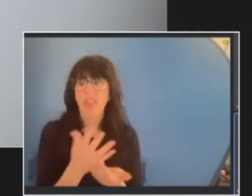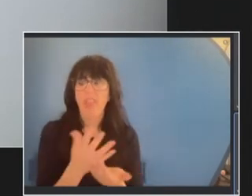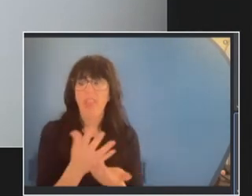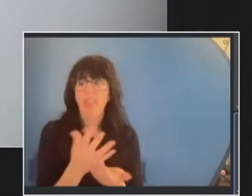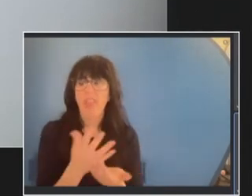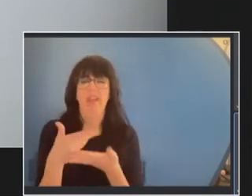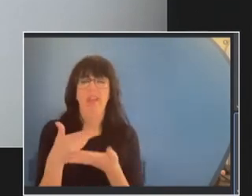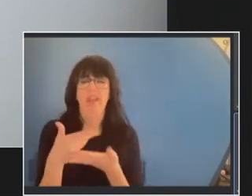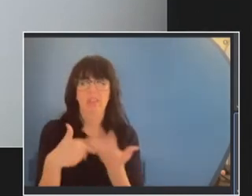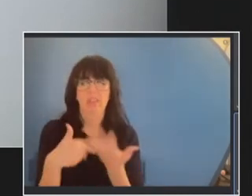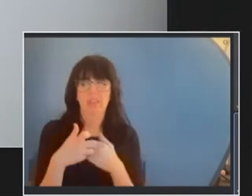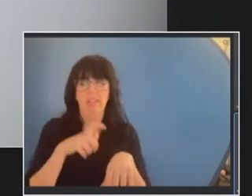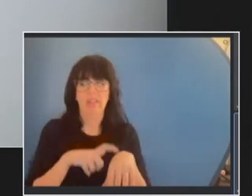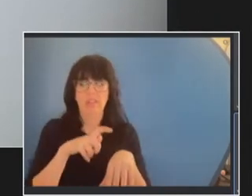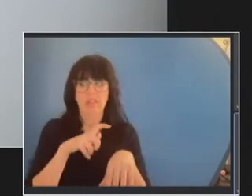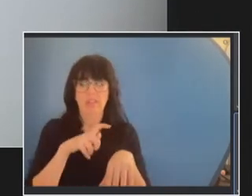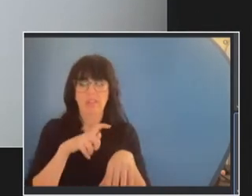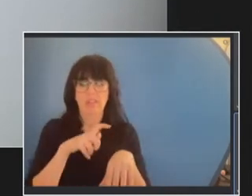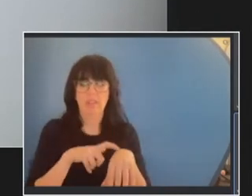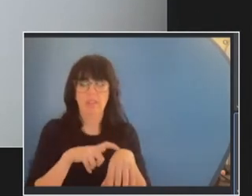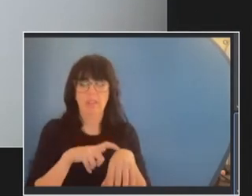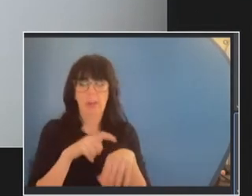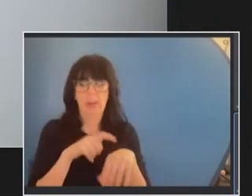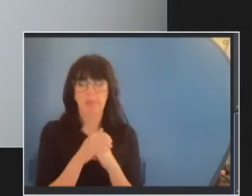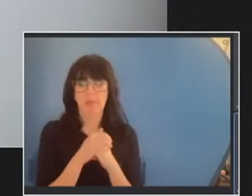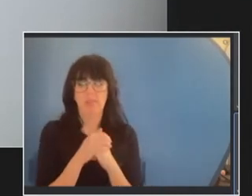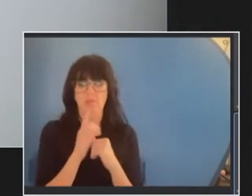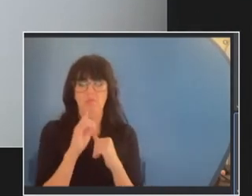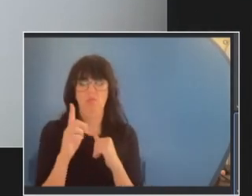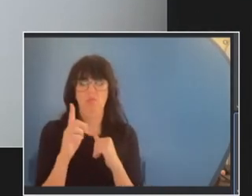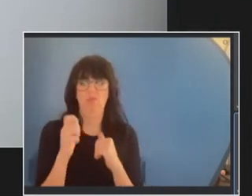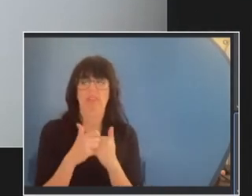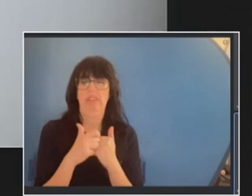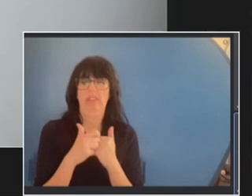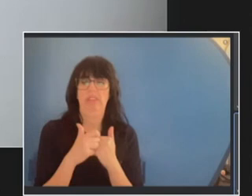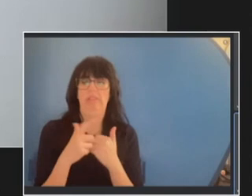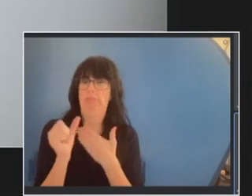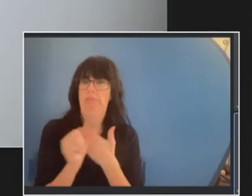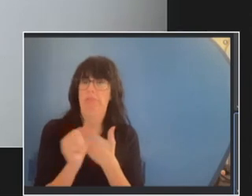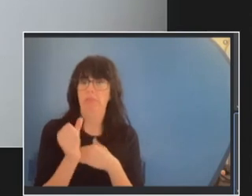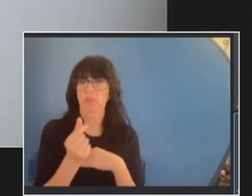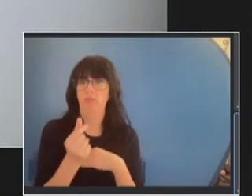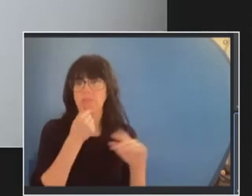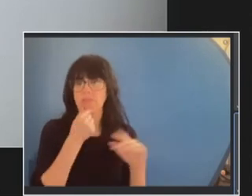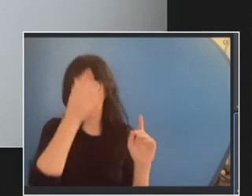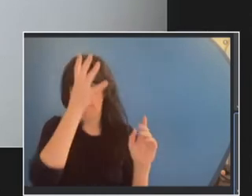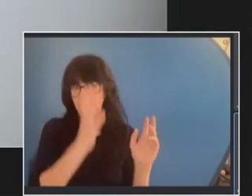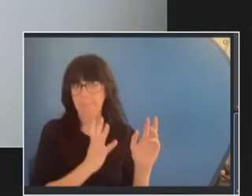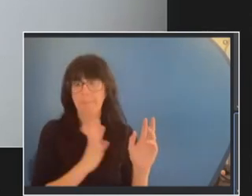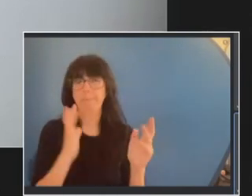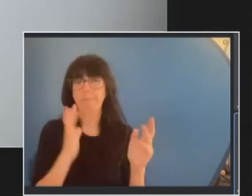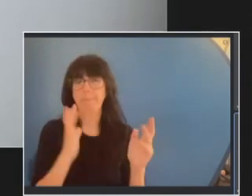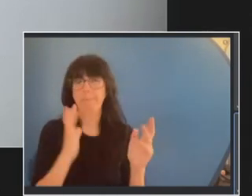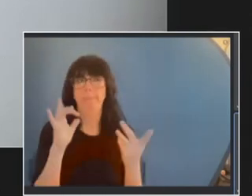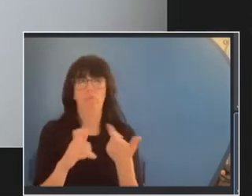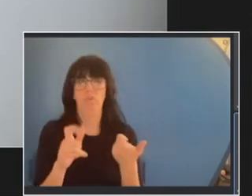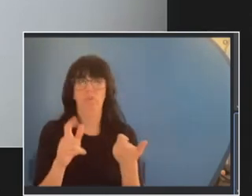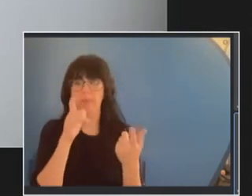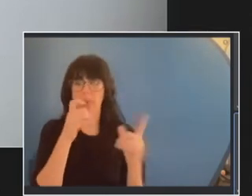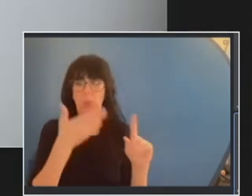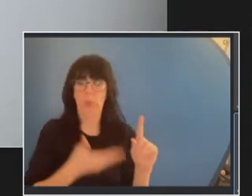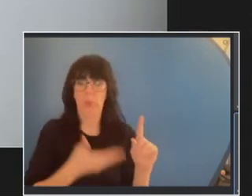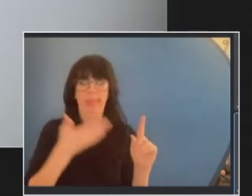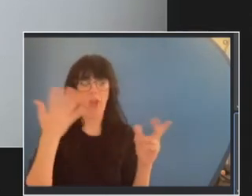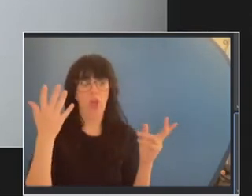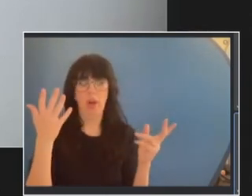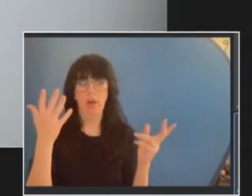and how risky it was to, you know, for a gay man to be himself, or